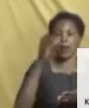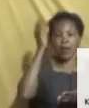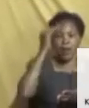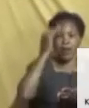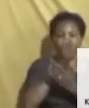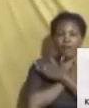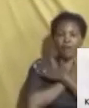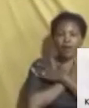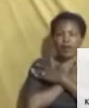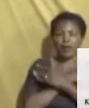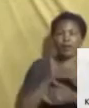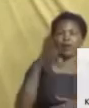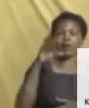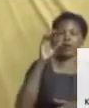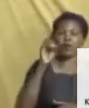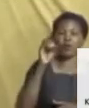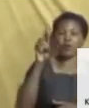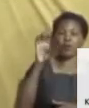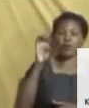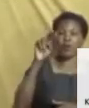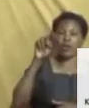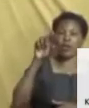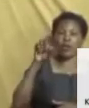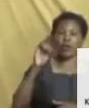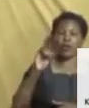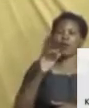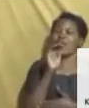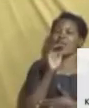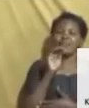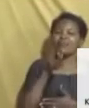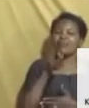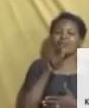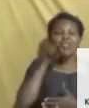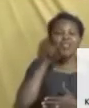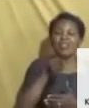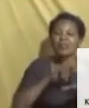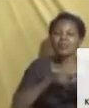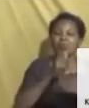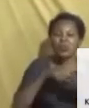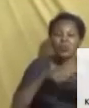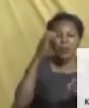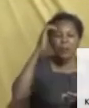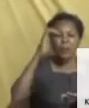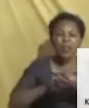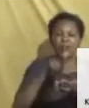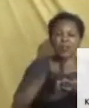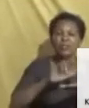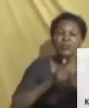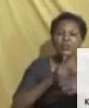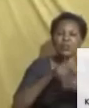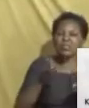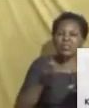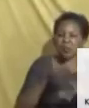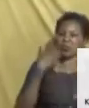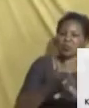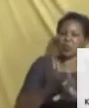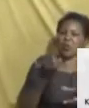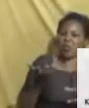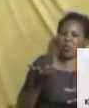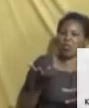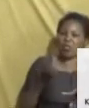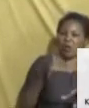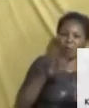James Orengo said, what is this doctrine? Is it like a stone that we just have to kick it and see